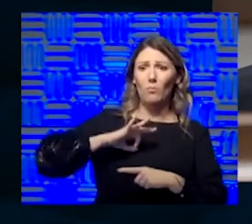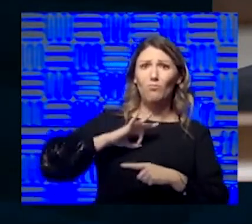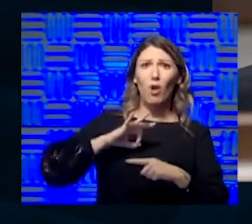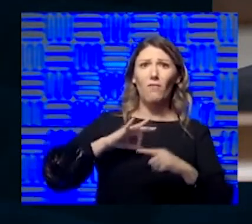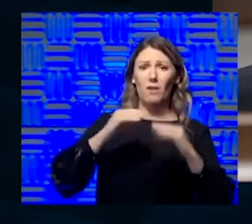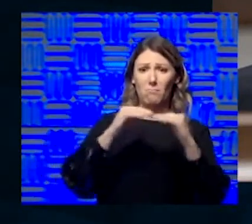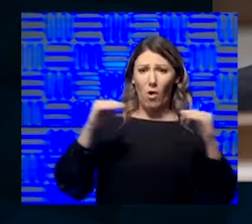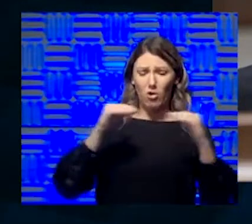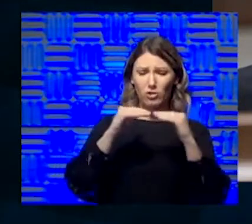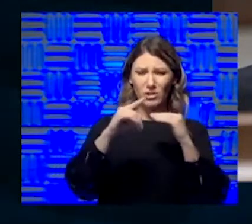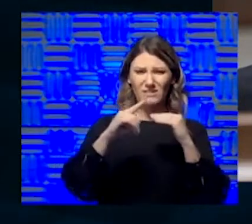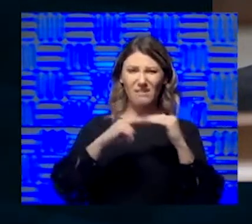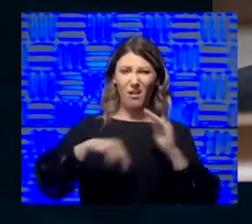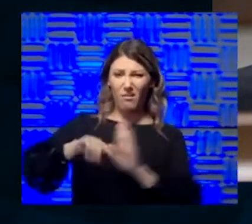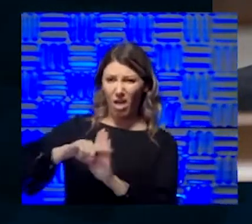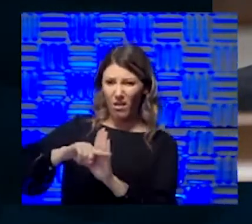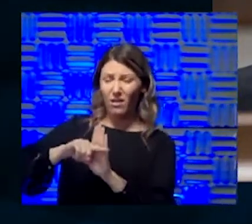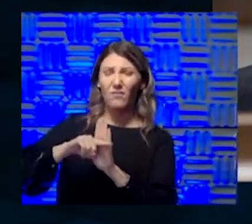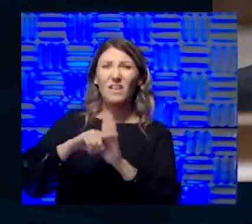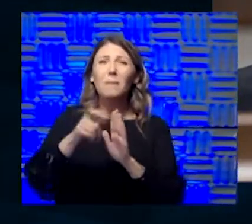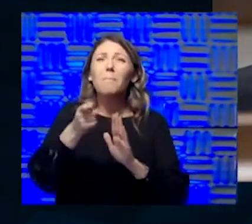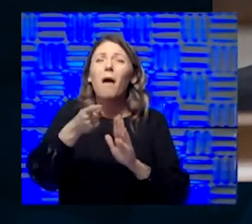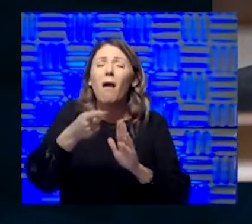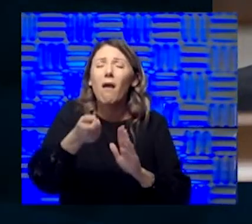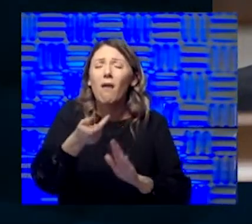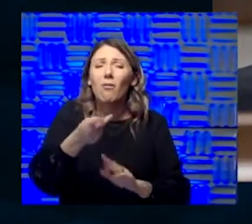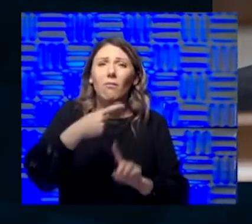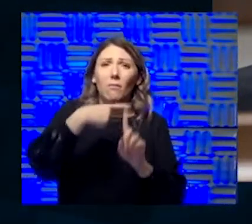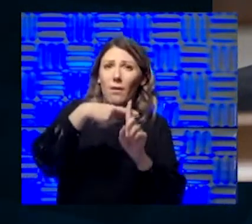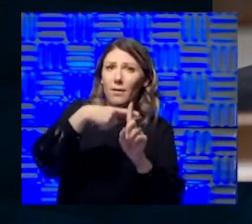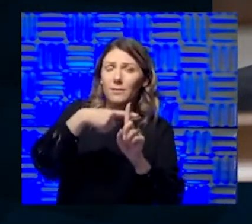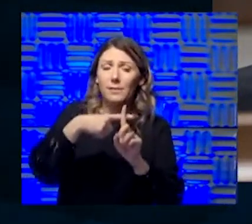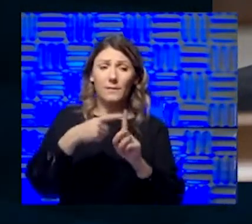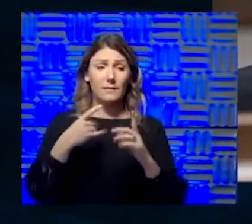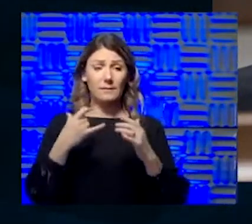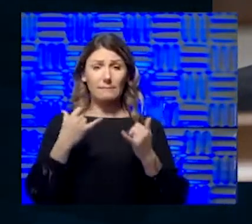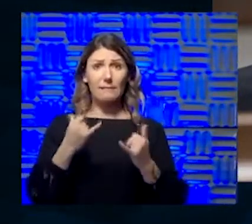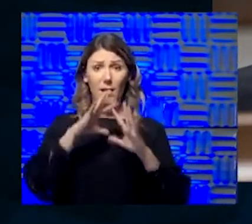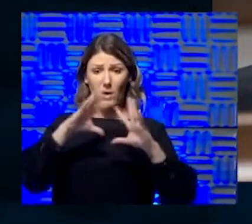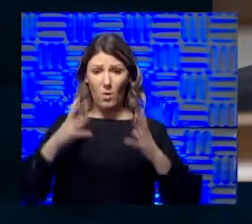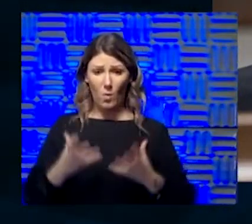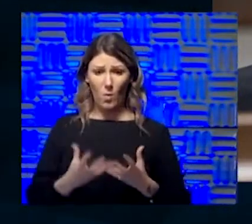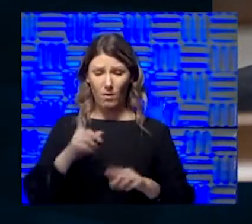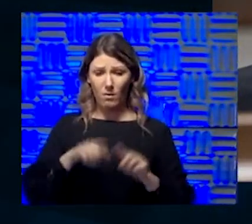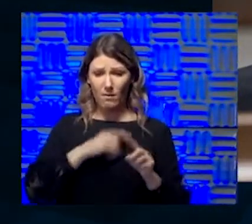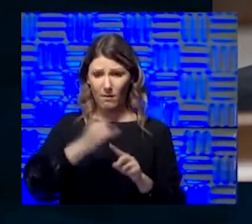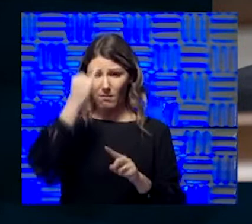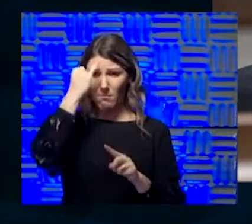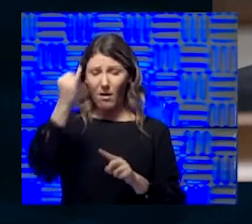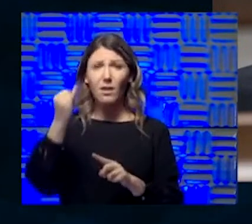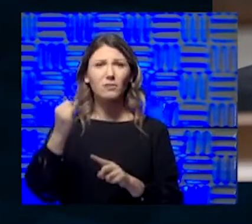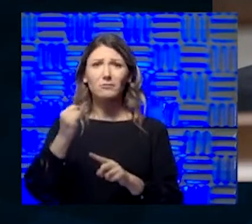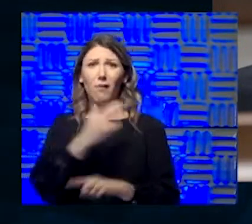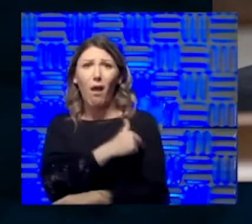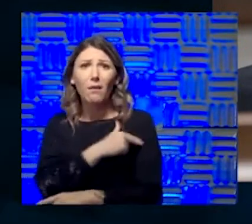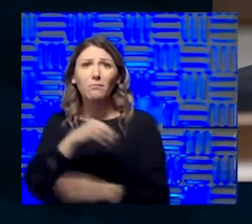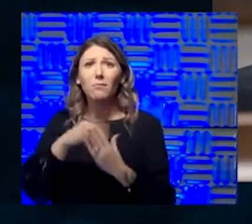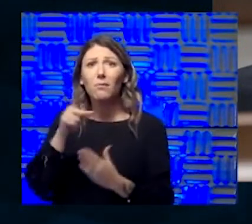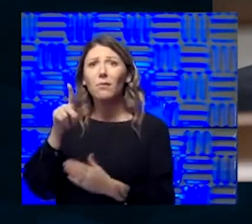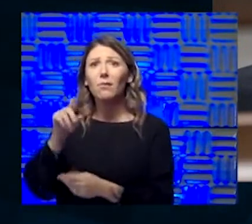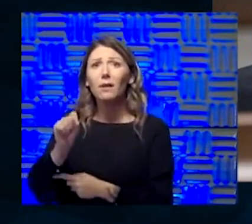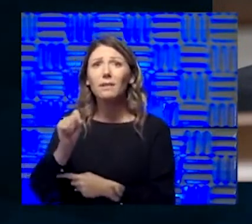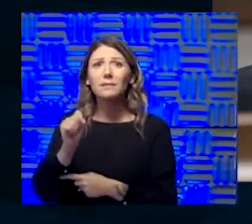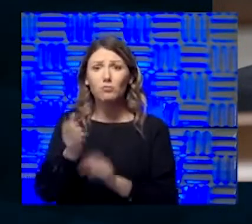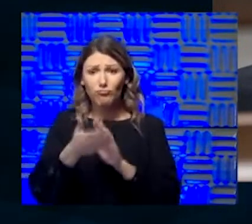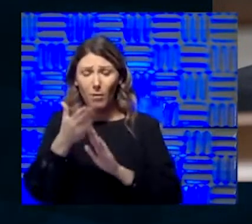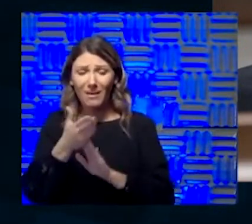in the negative, some just barely in the positive. In today's world, I can't imagine there's a hospital in Kansas that is operating in anything but